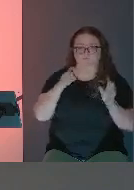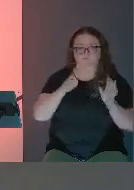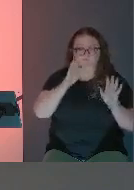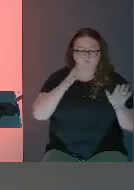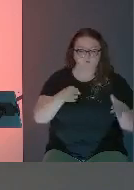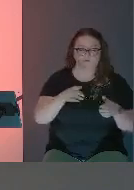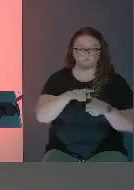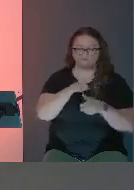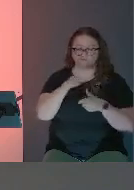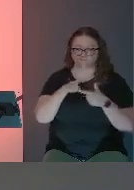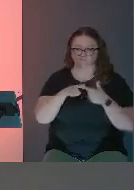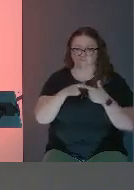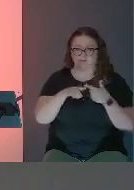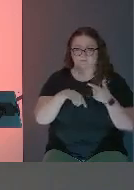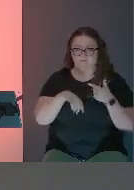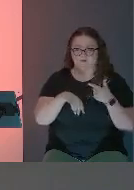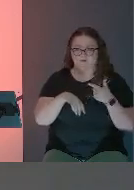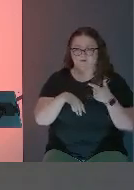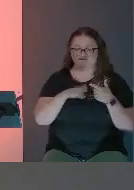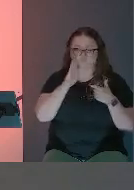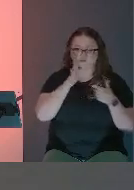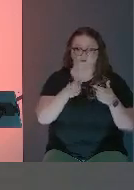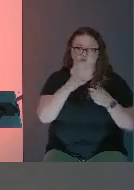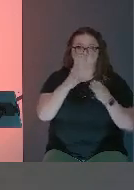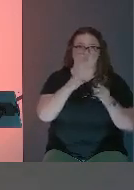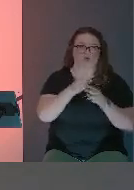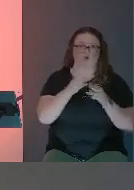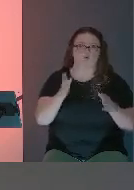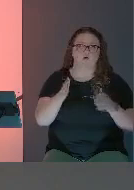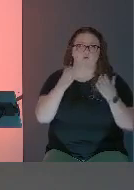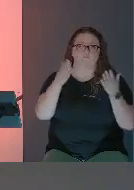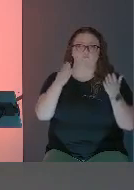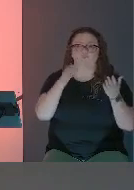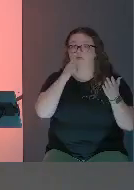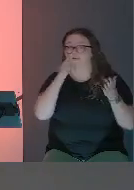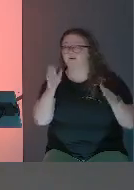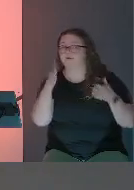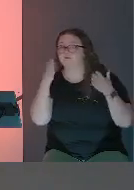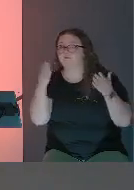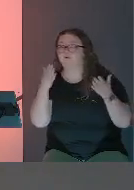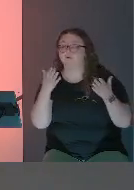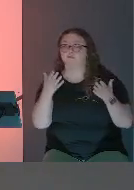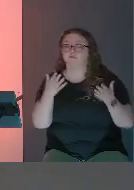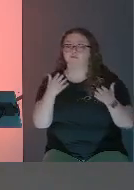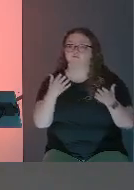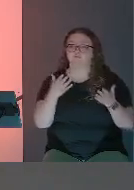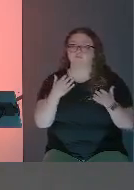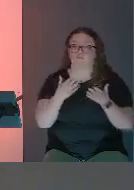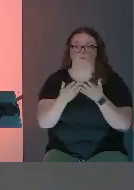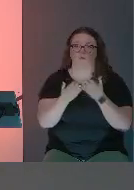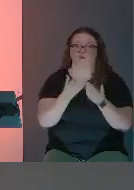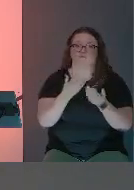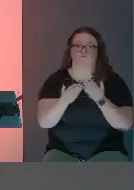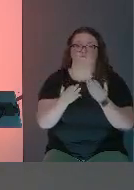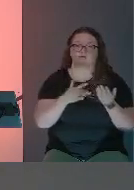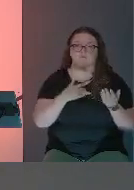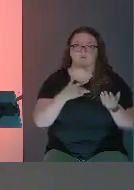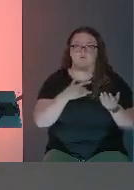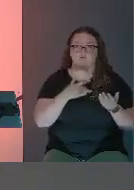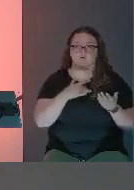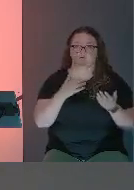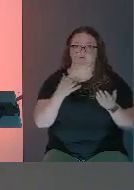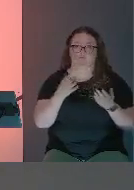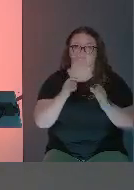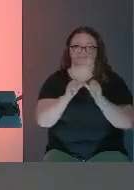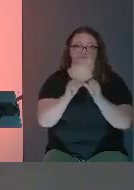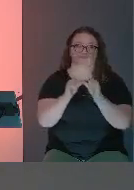Focusing on what this world has to offer, don't offer, and often you find yourselves on the proverbial hamster wheel,